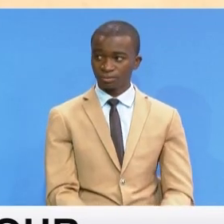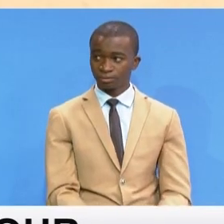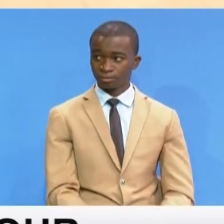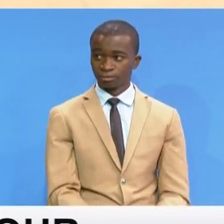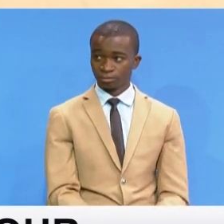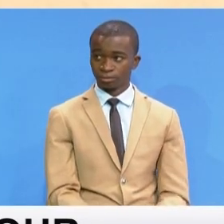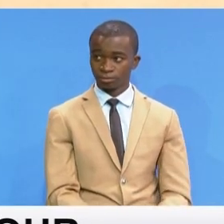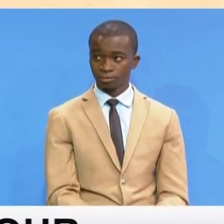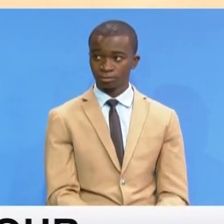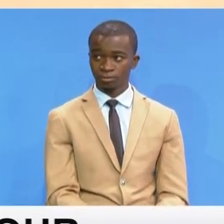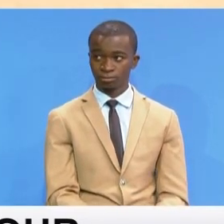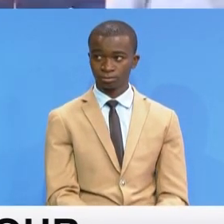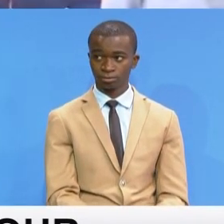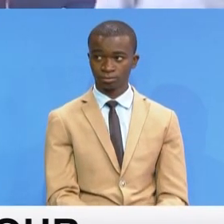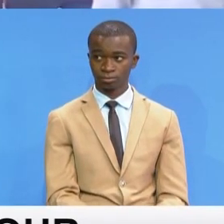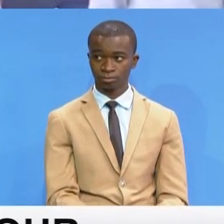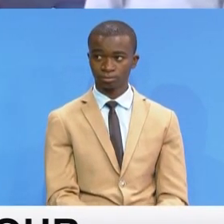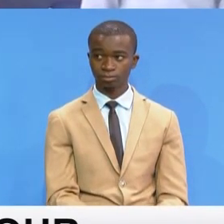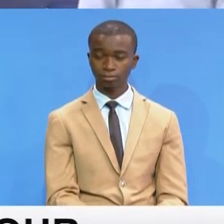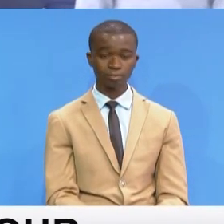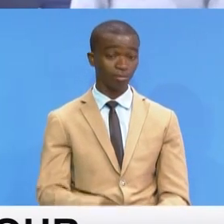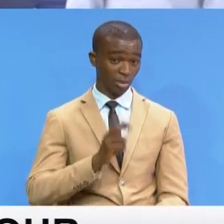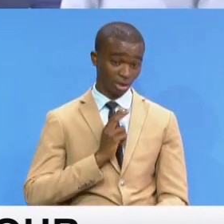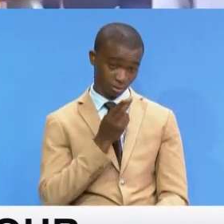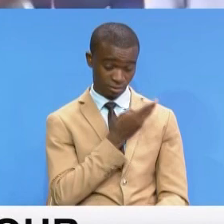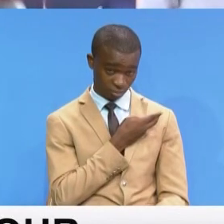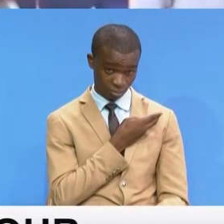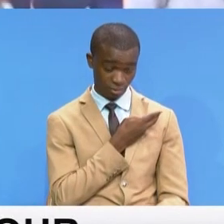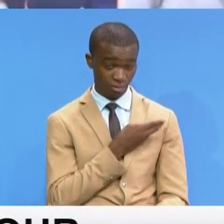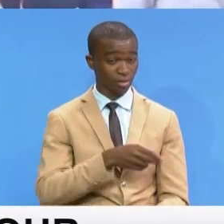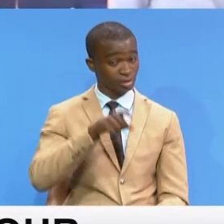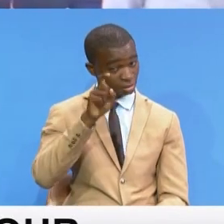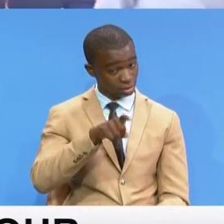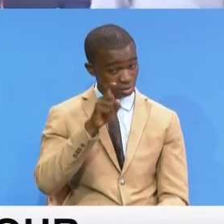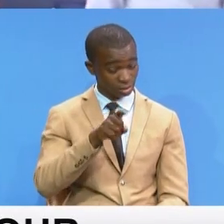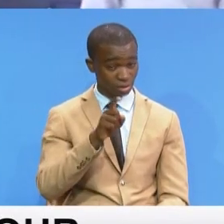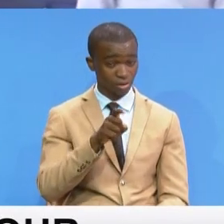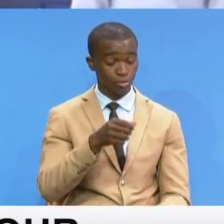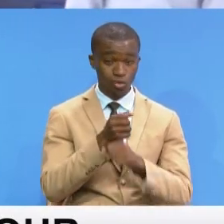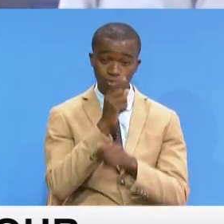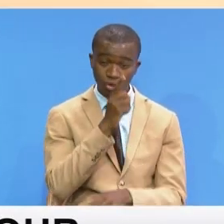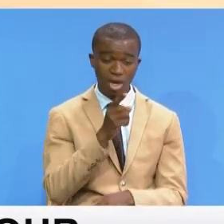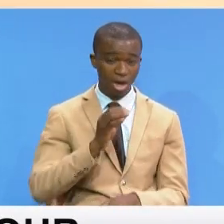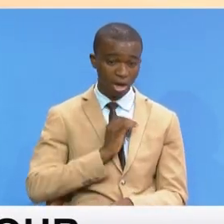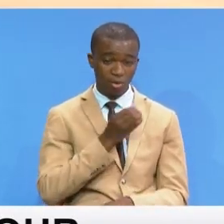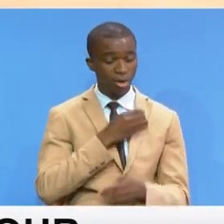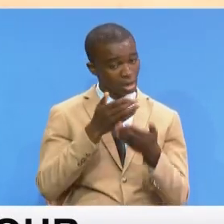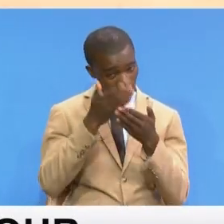will expose our learners to critical thinking. In order